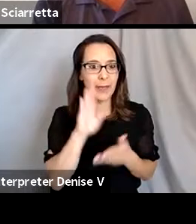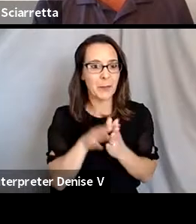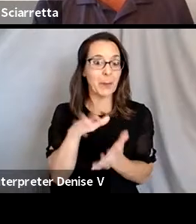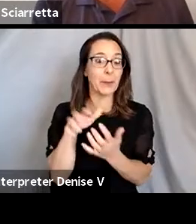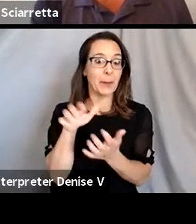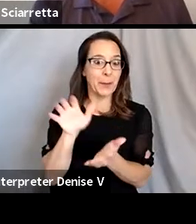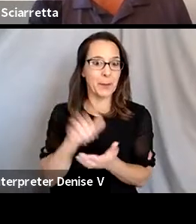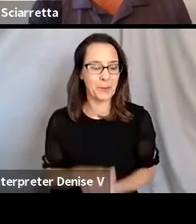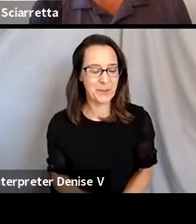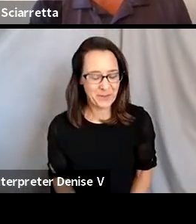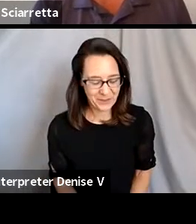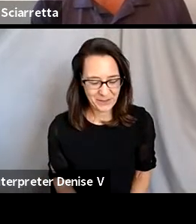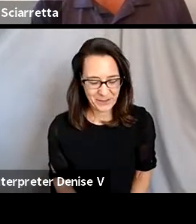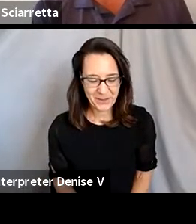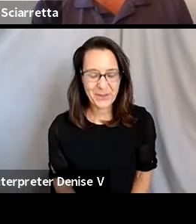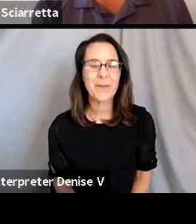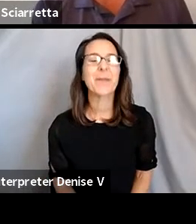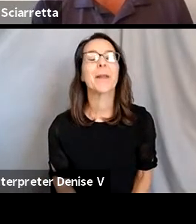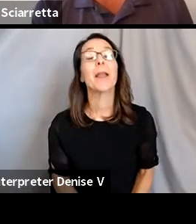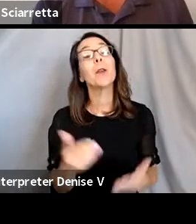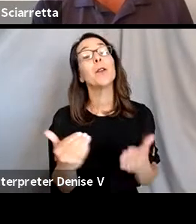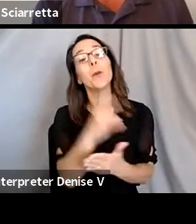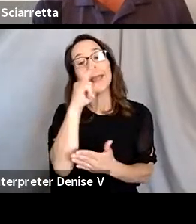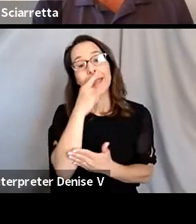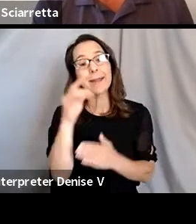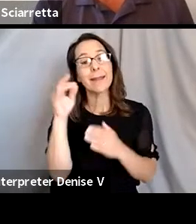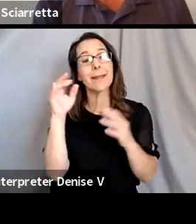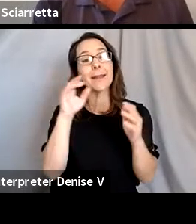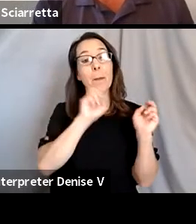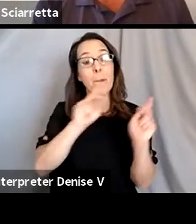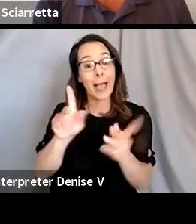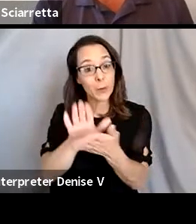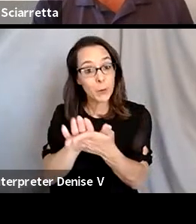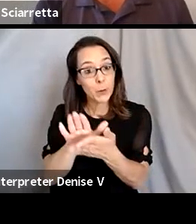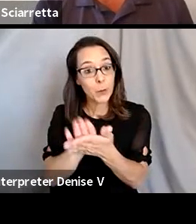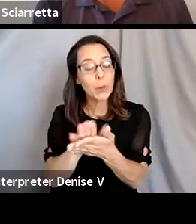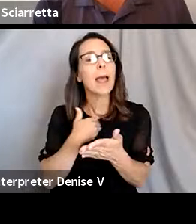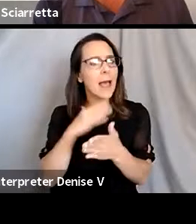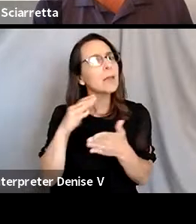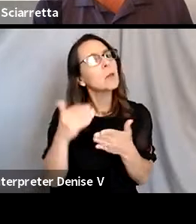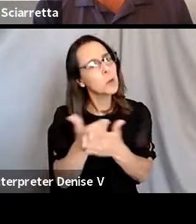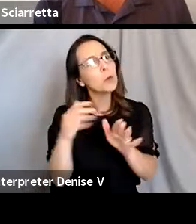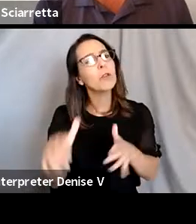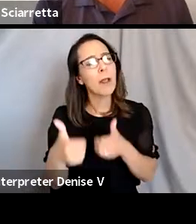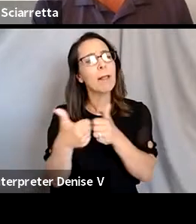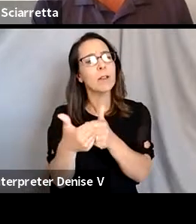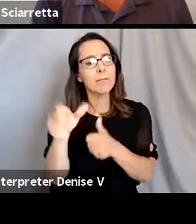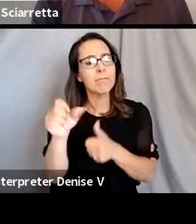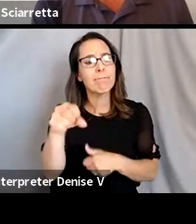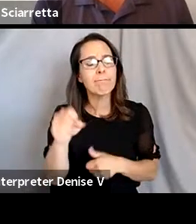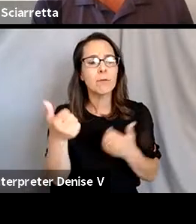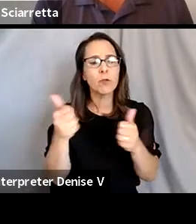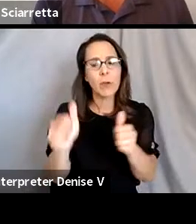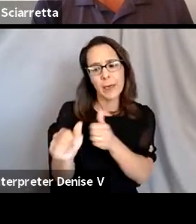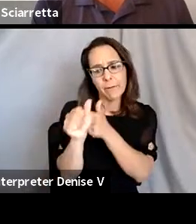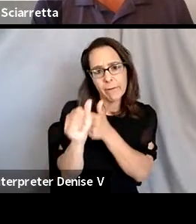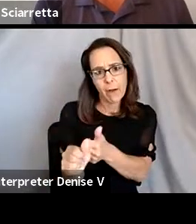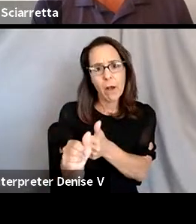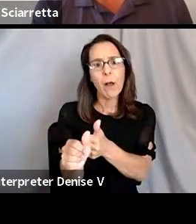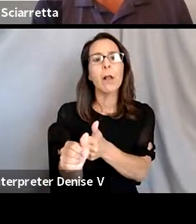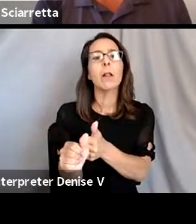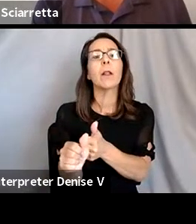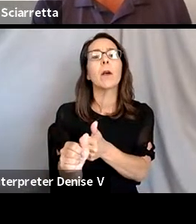back. I think the challenges with that have been just really following the COVID